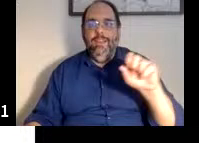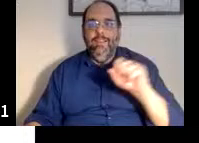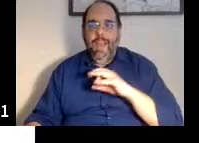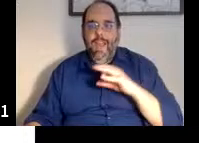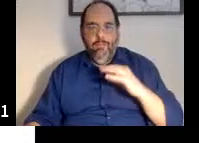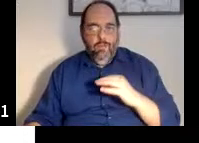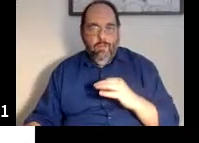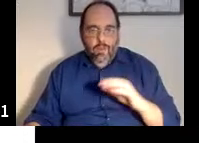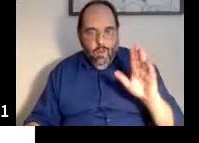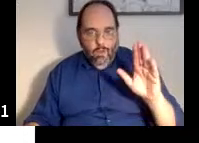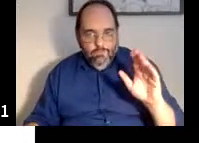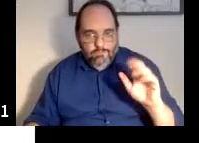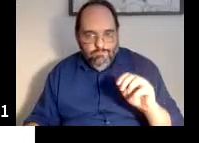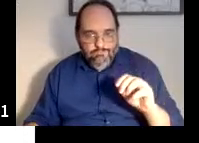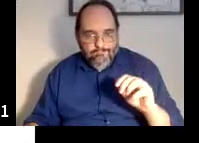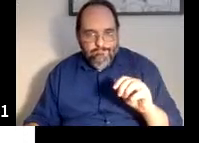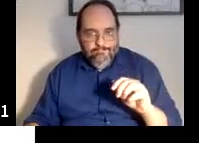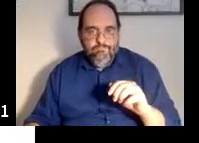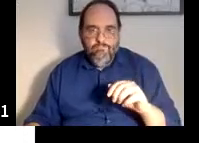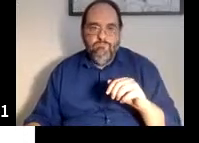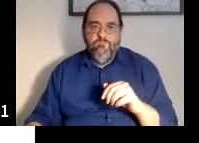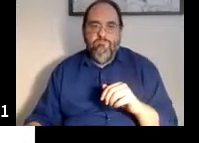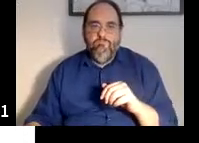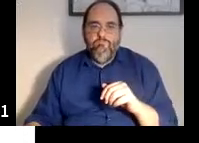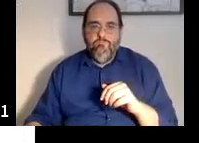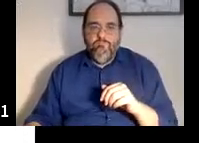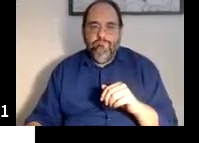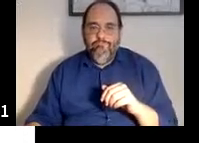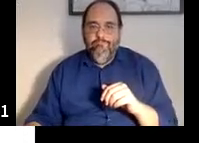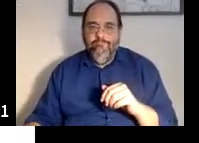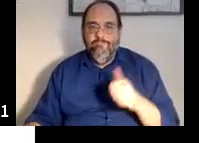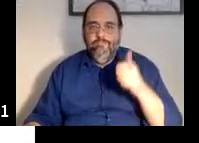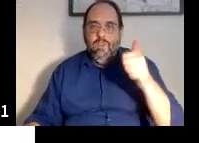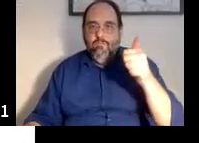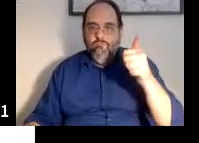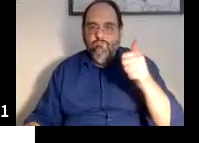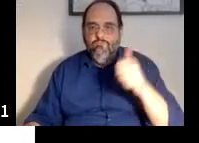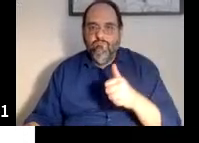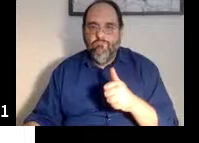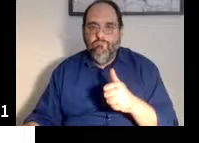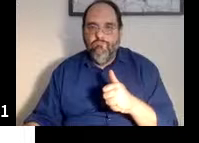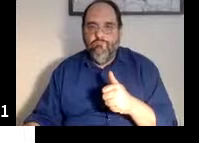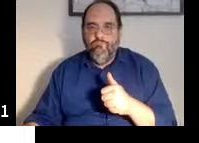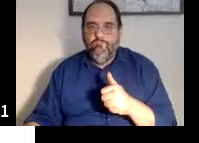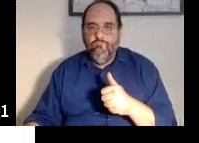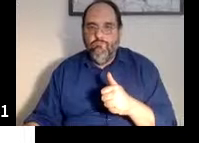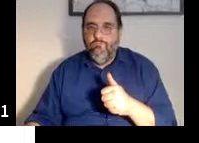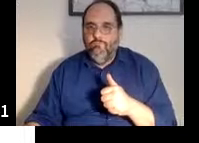Thanks, Bill.